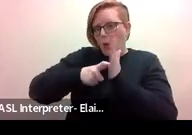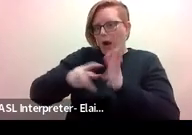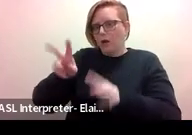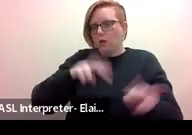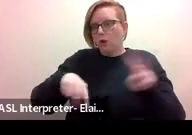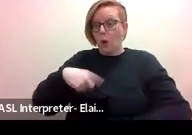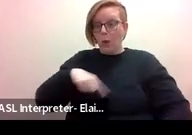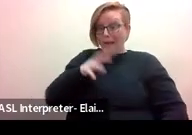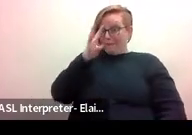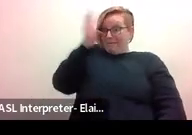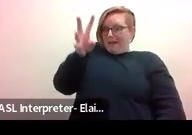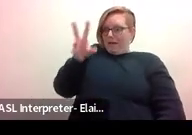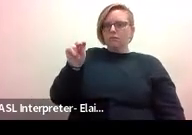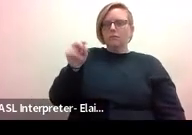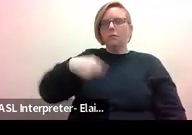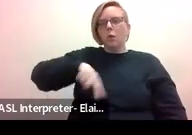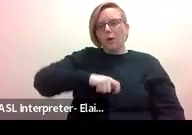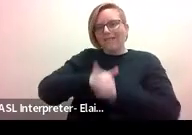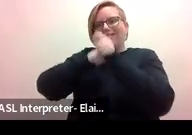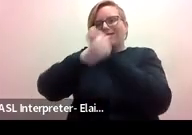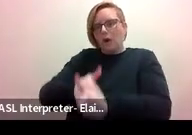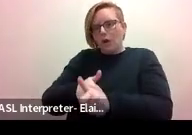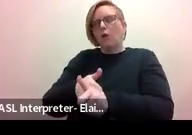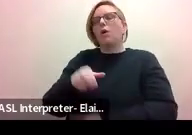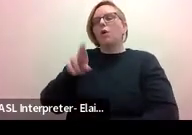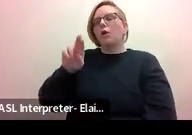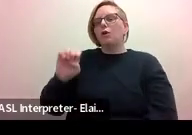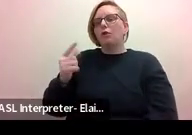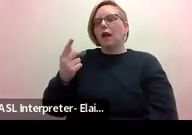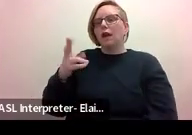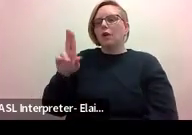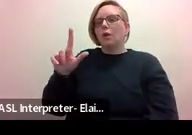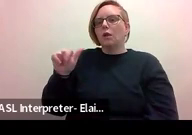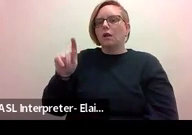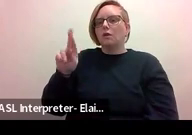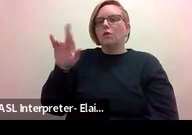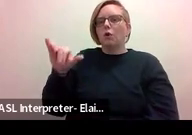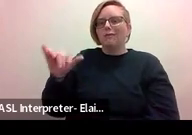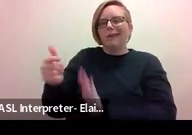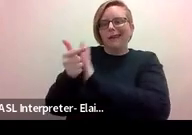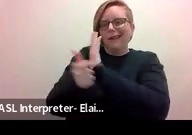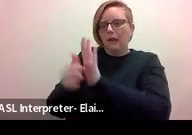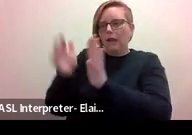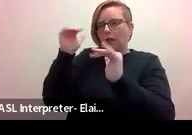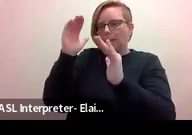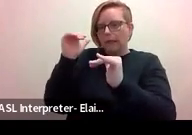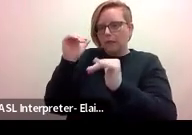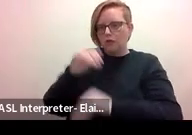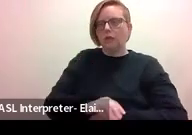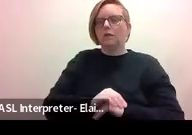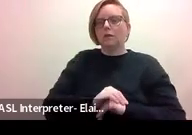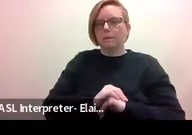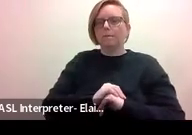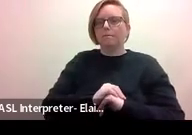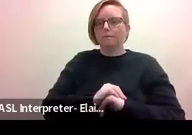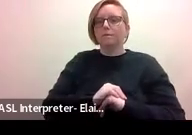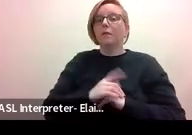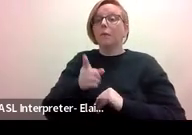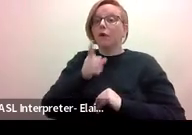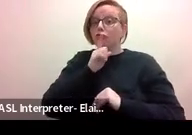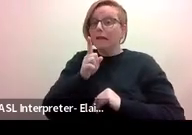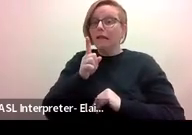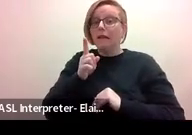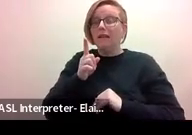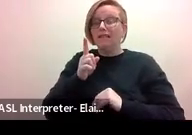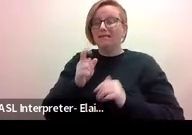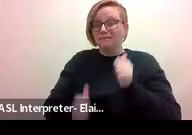air. We have to follow the regulatory expectations. So that column tells you where that is. But I think the biggest piece for